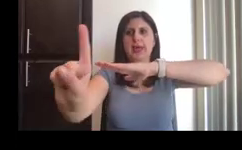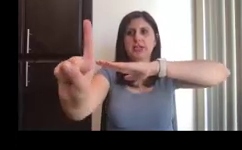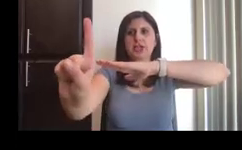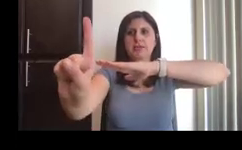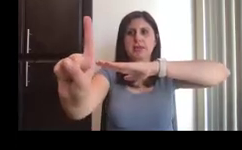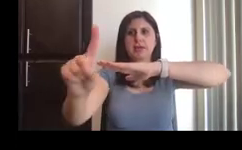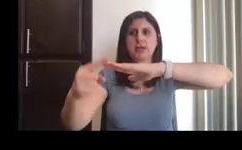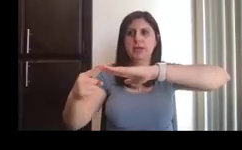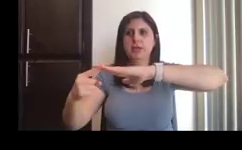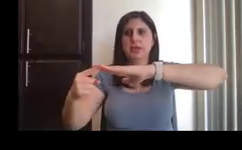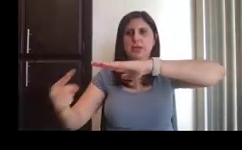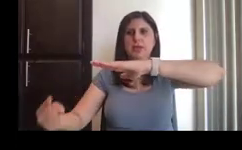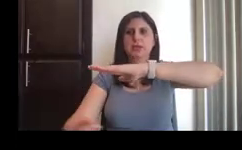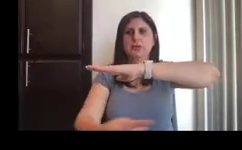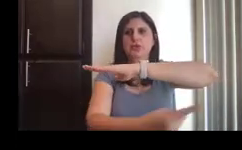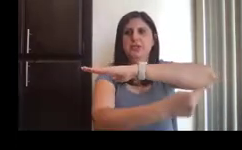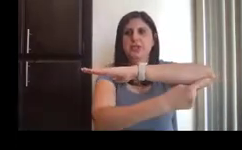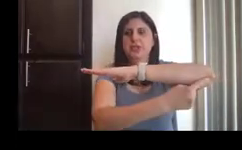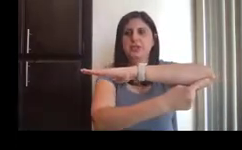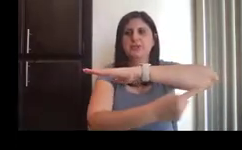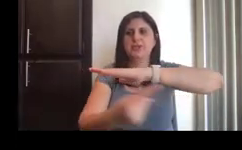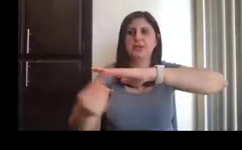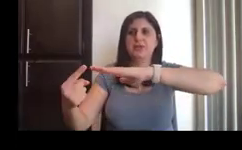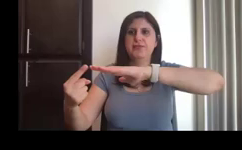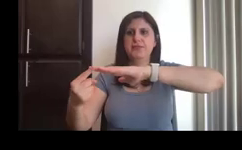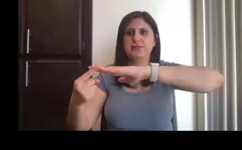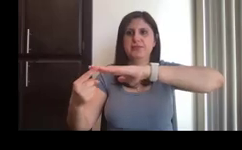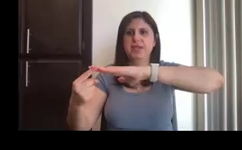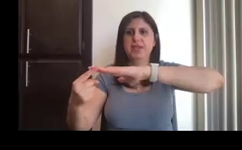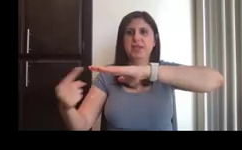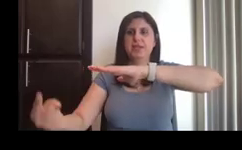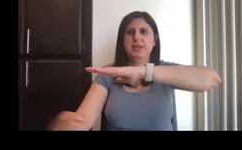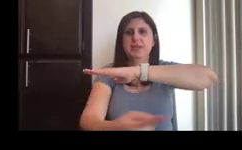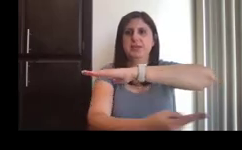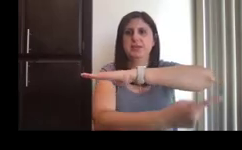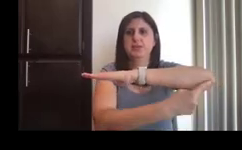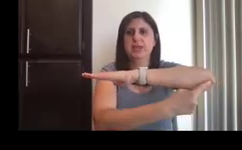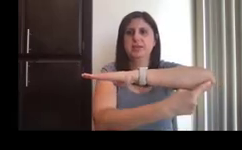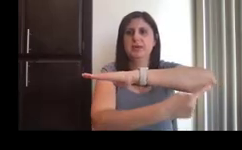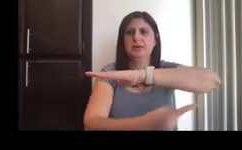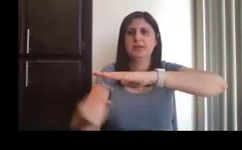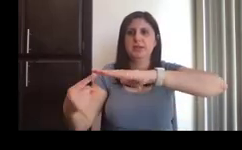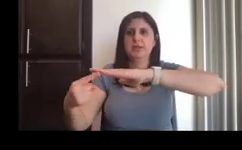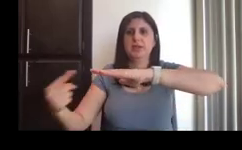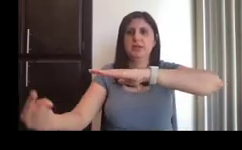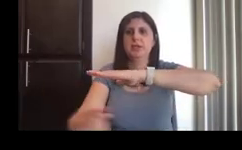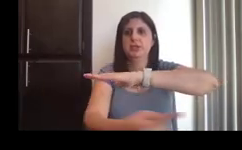to one hand shape. Trash, and it goes from your pinky to your